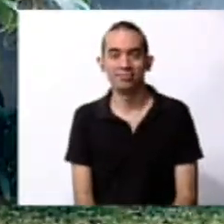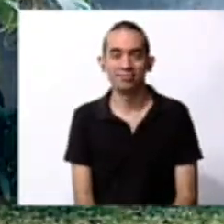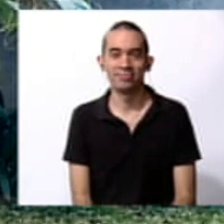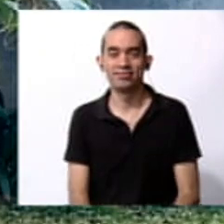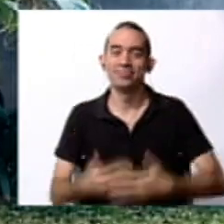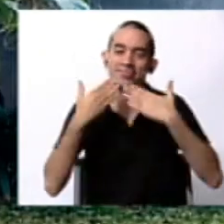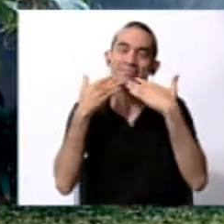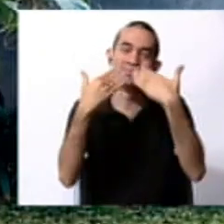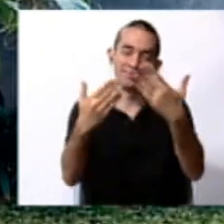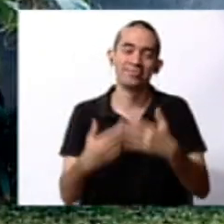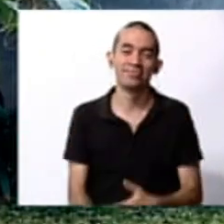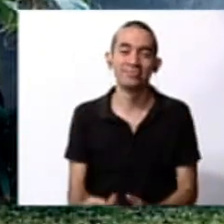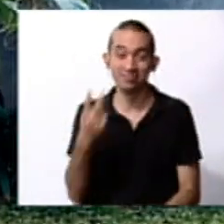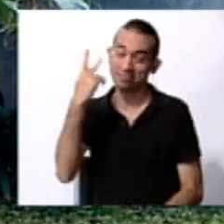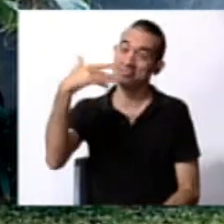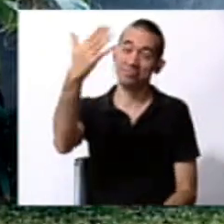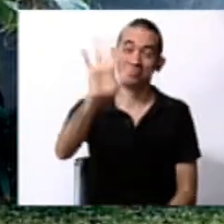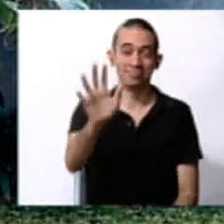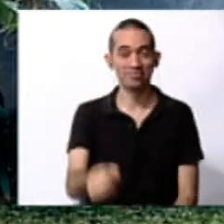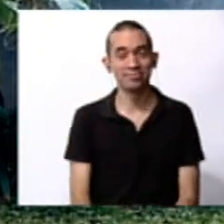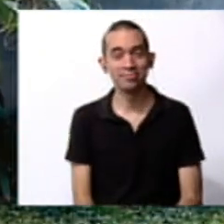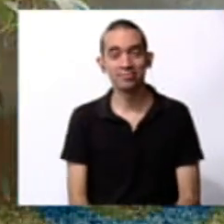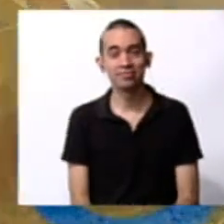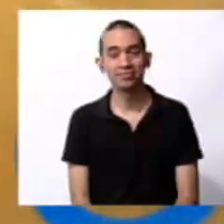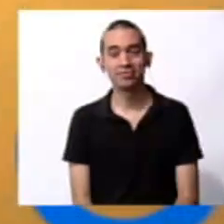Thank you. See you.